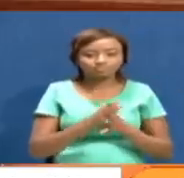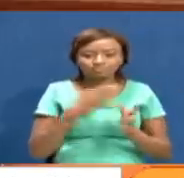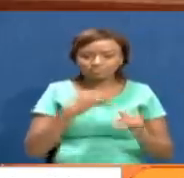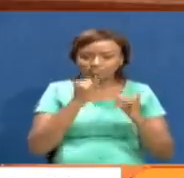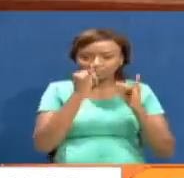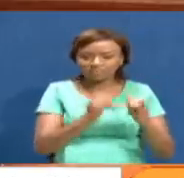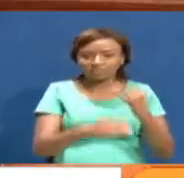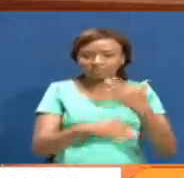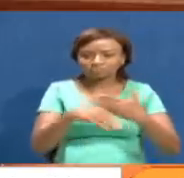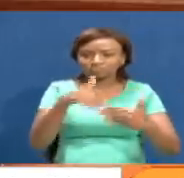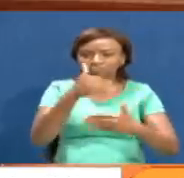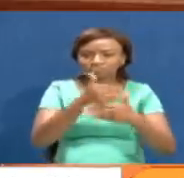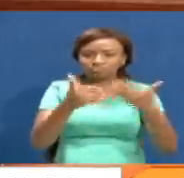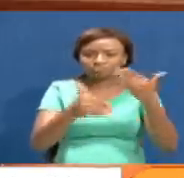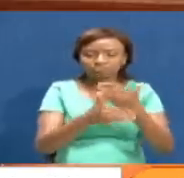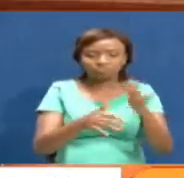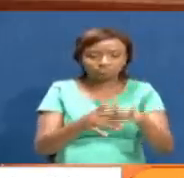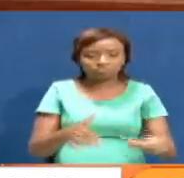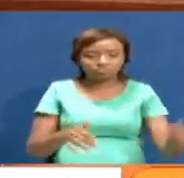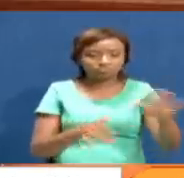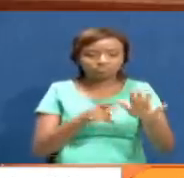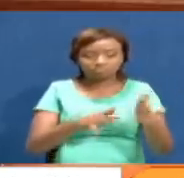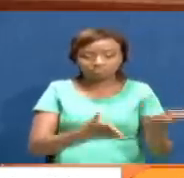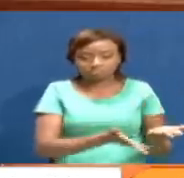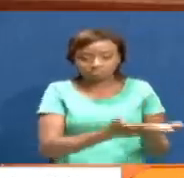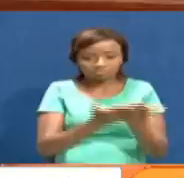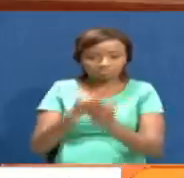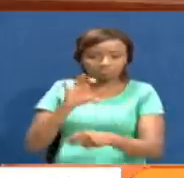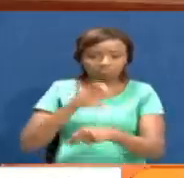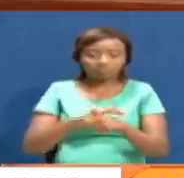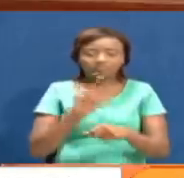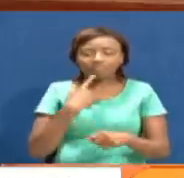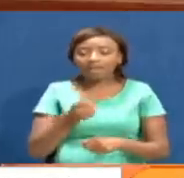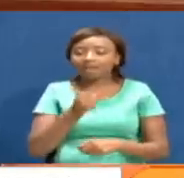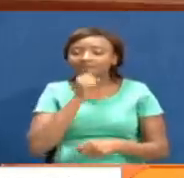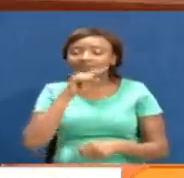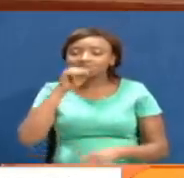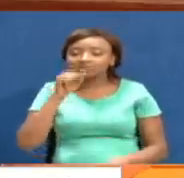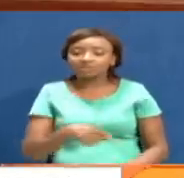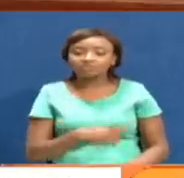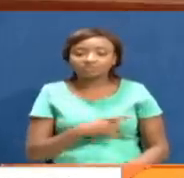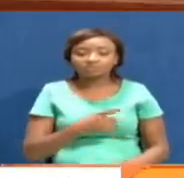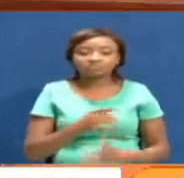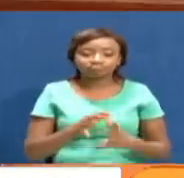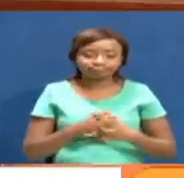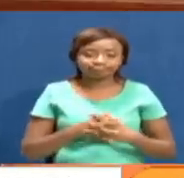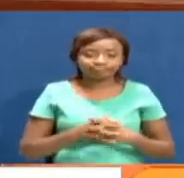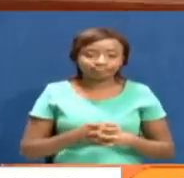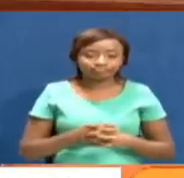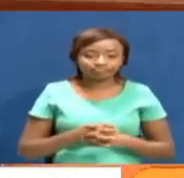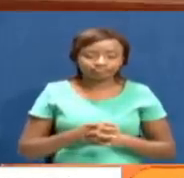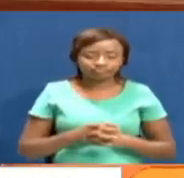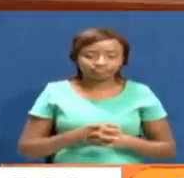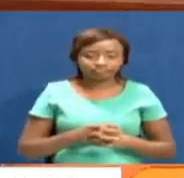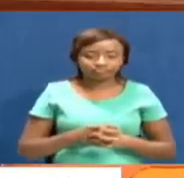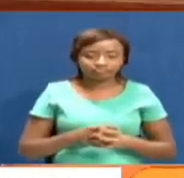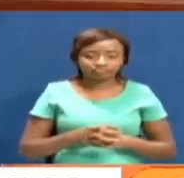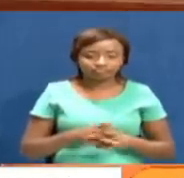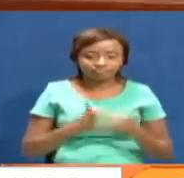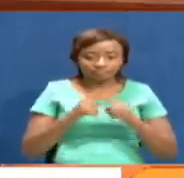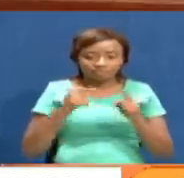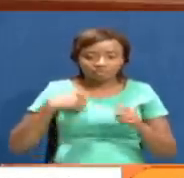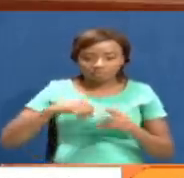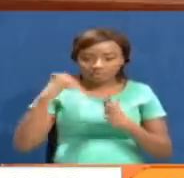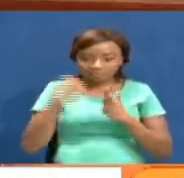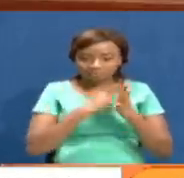new infrastructure that will bring in almost 150,000 cubic meters a day. And we are trying to